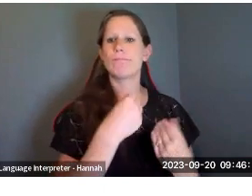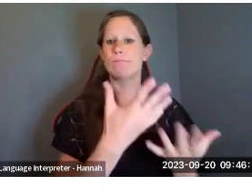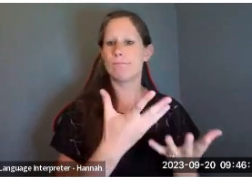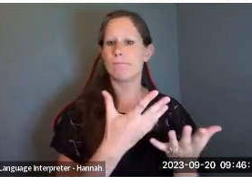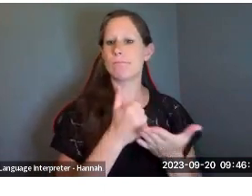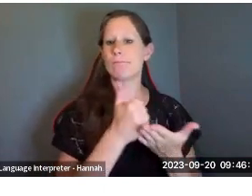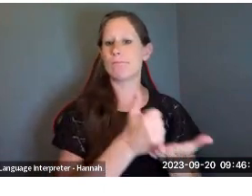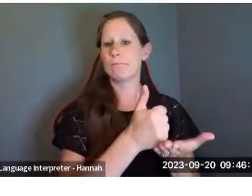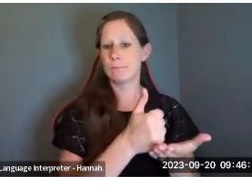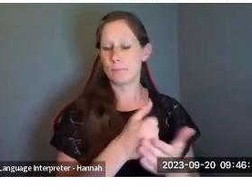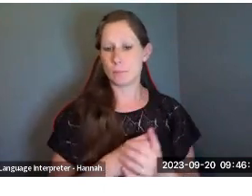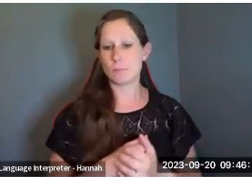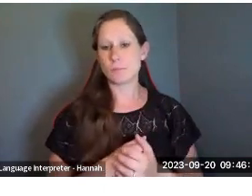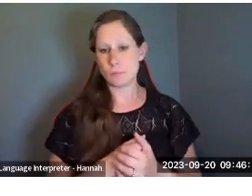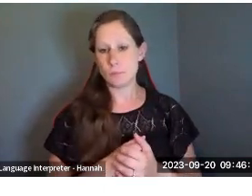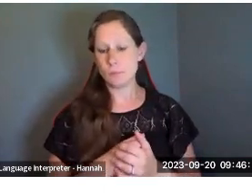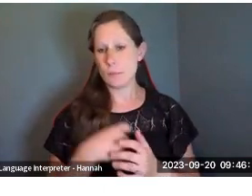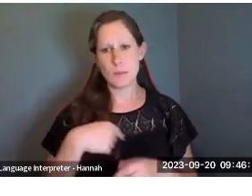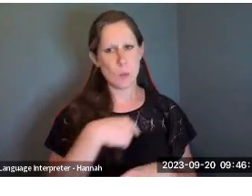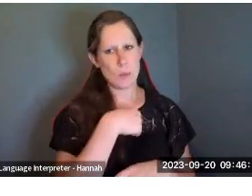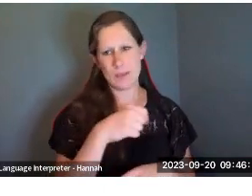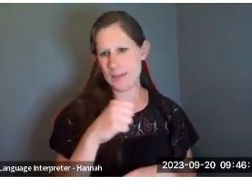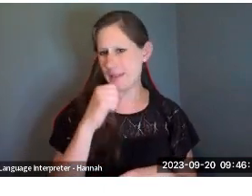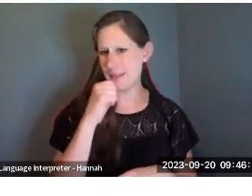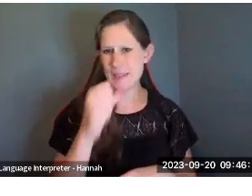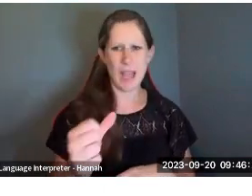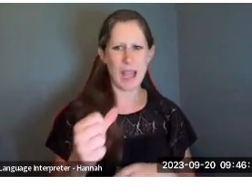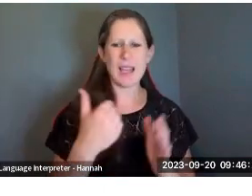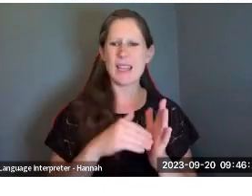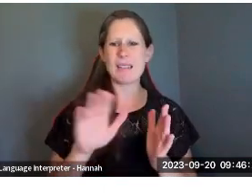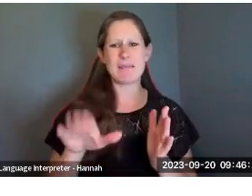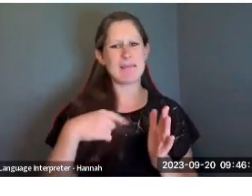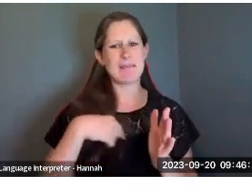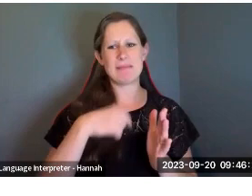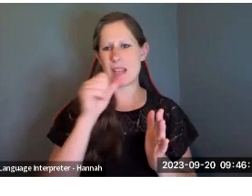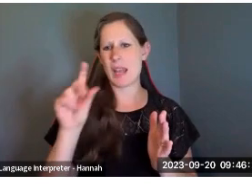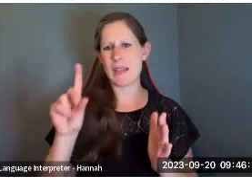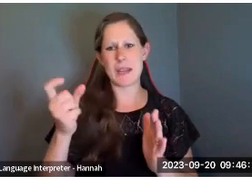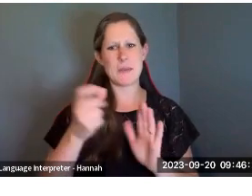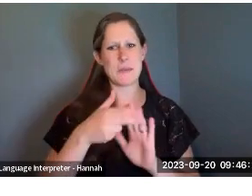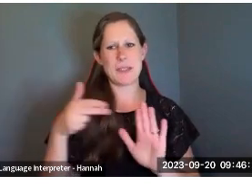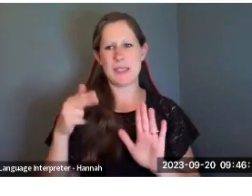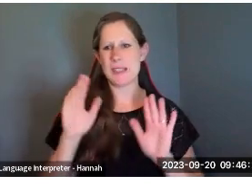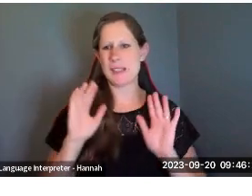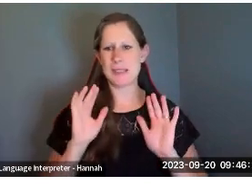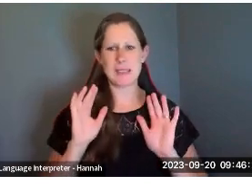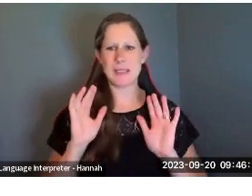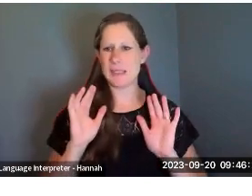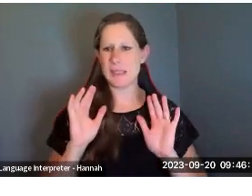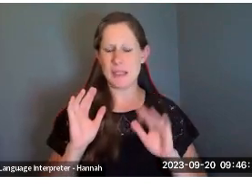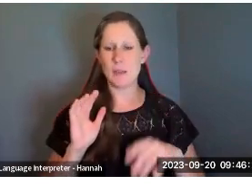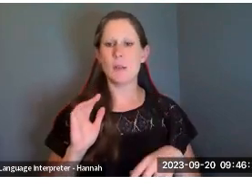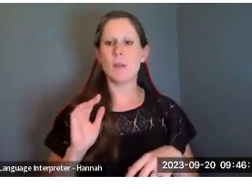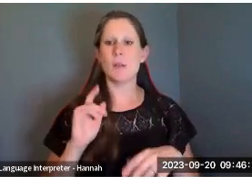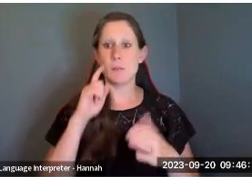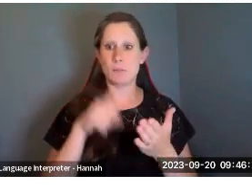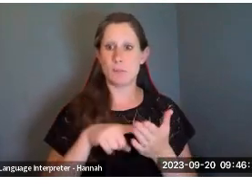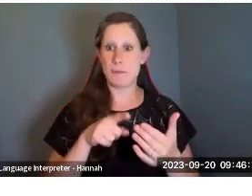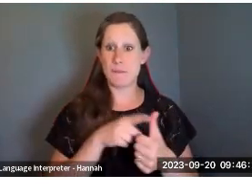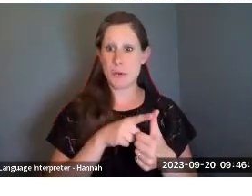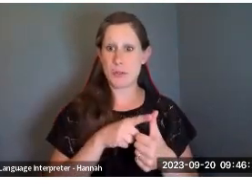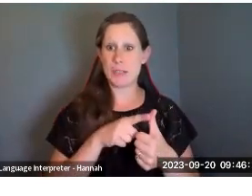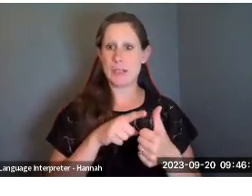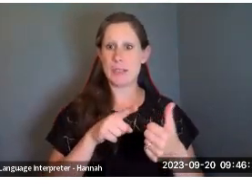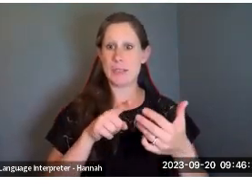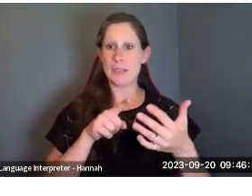assistance. We are not, again, we're not diagnosing. And if you notice that first E in algae,